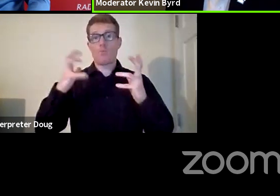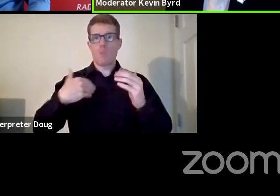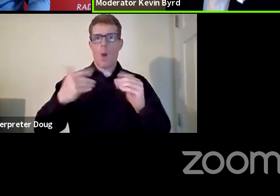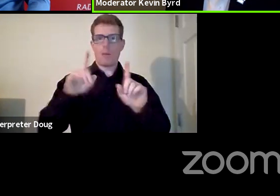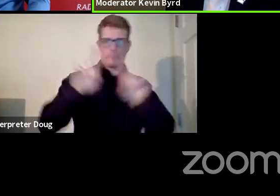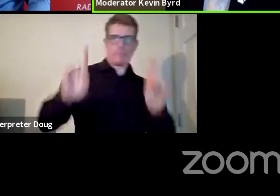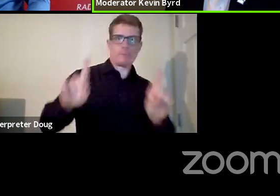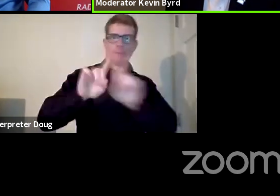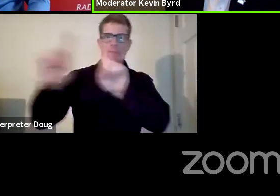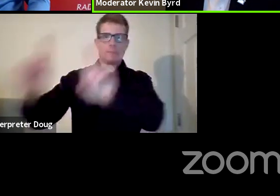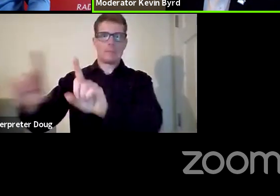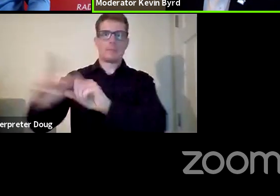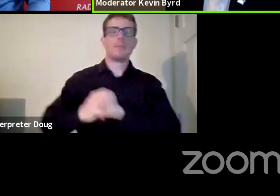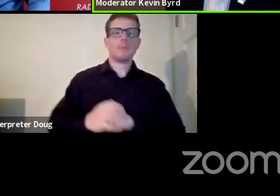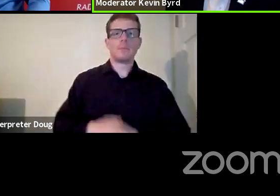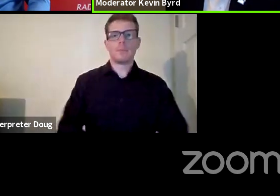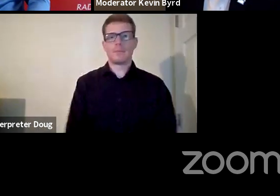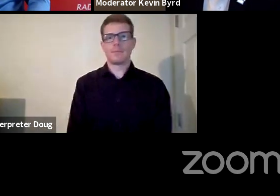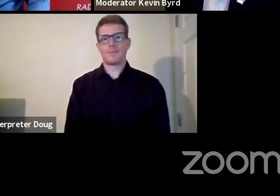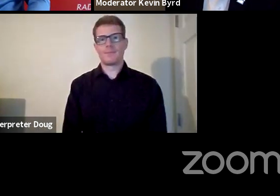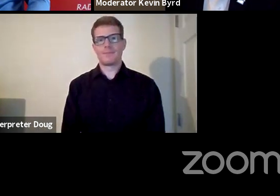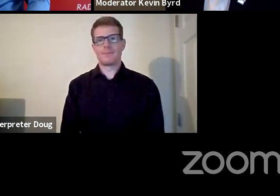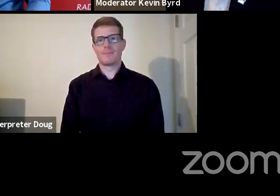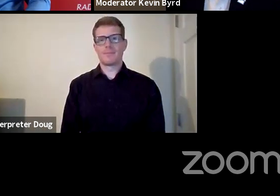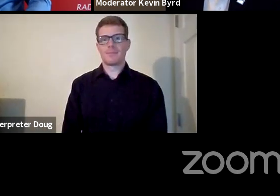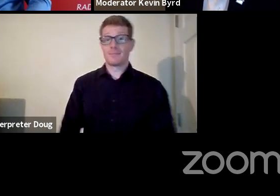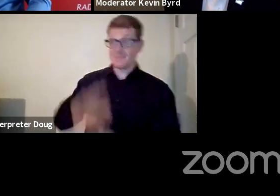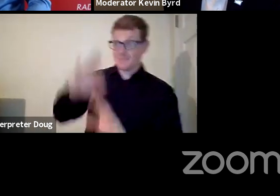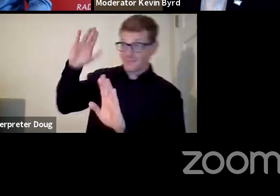President Huber, aren't you glad you don't have residence halls?